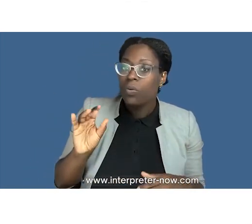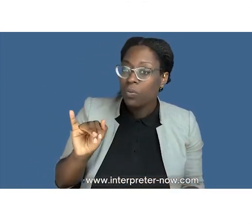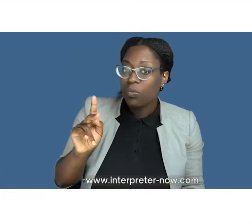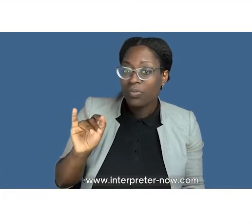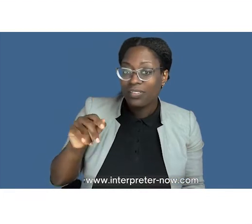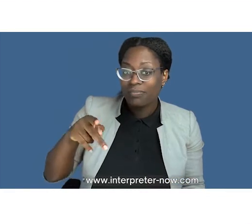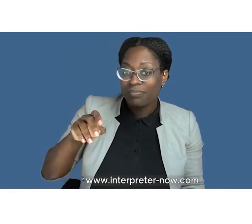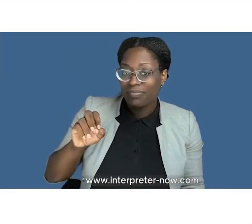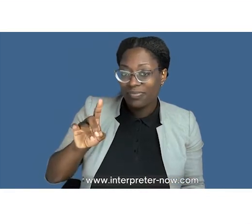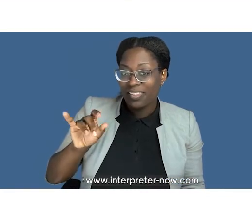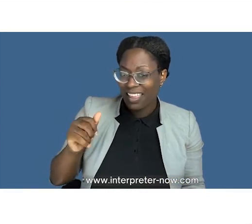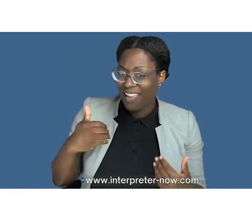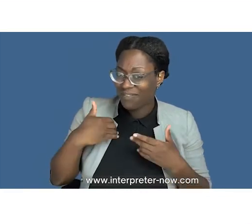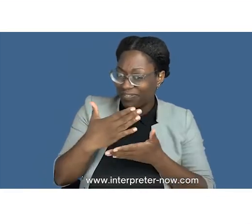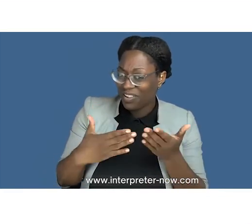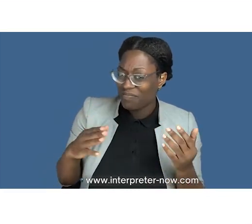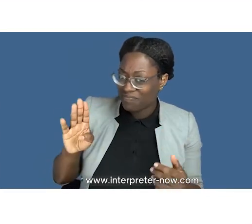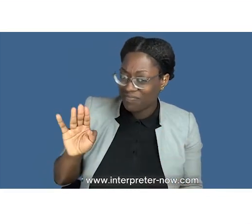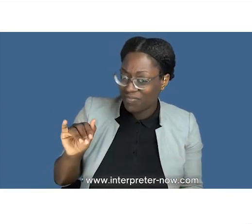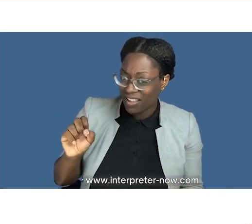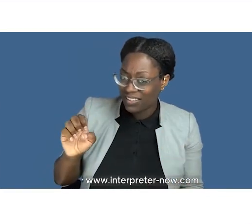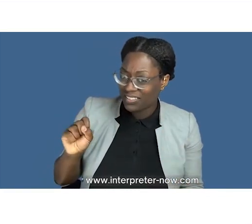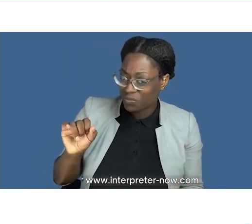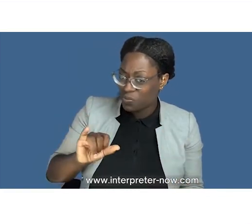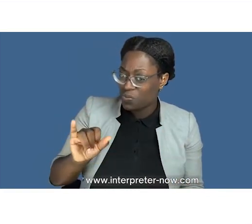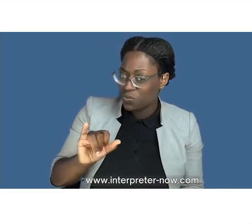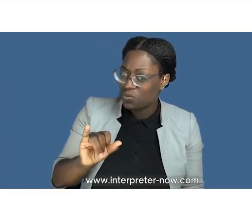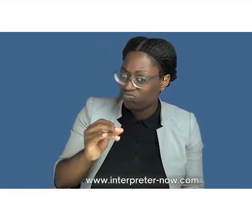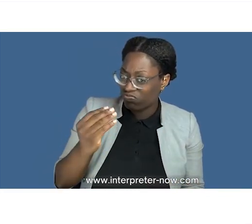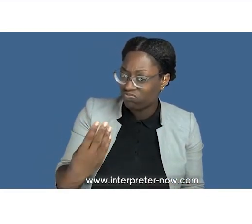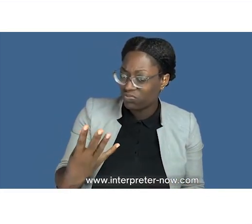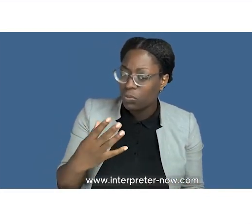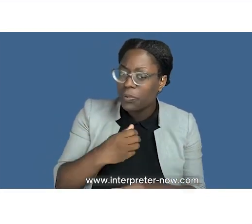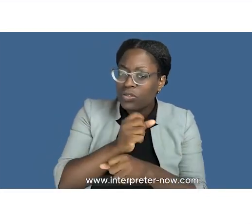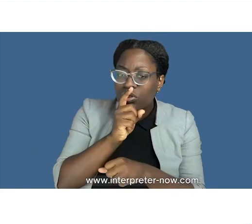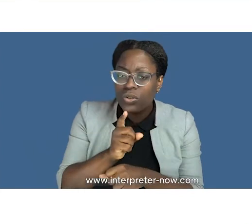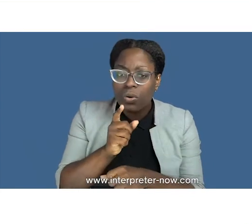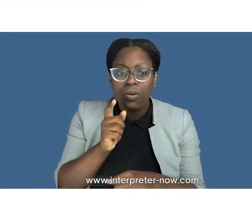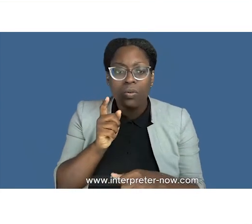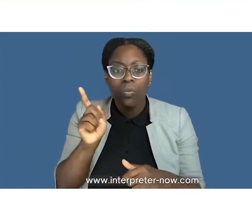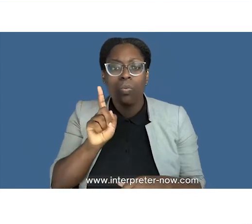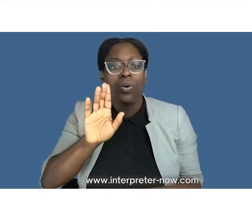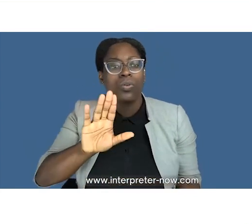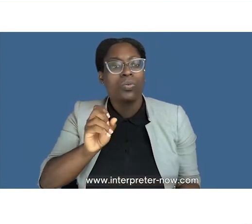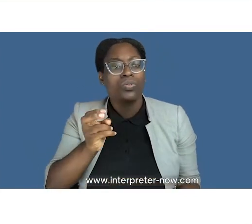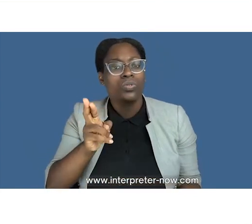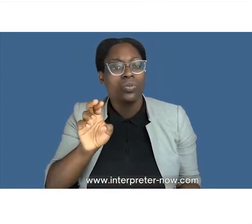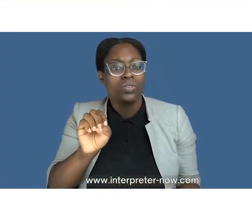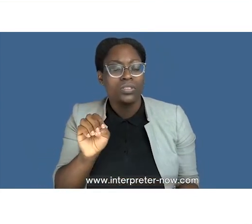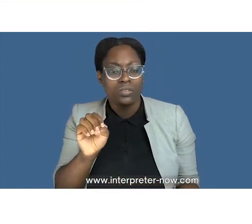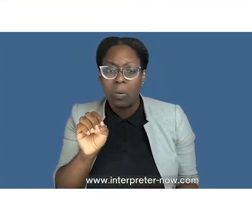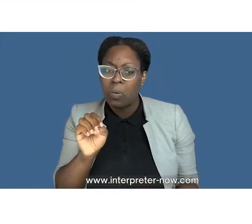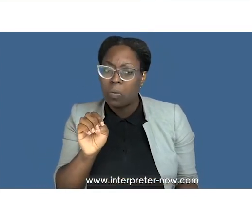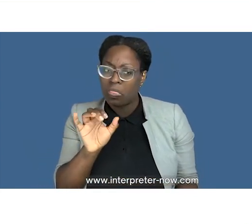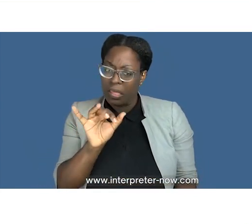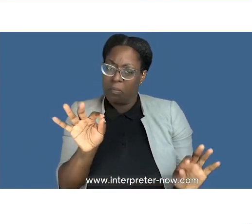come up to the top. Wikipedia, also some biases. They have been notoriously working on a